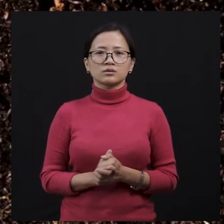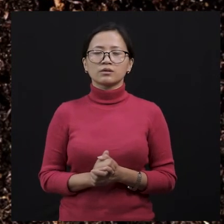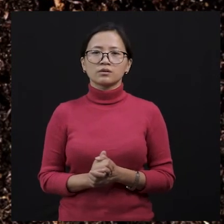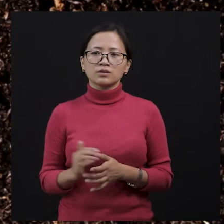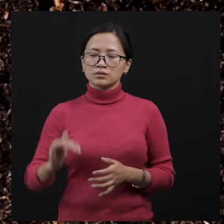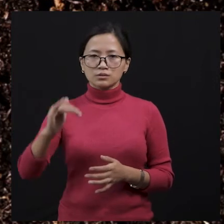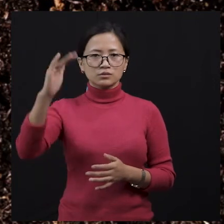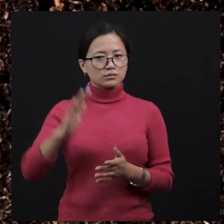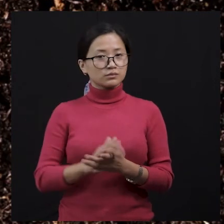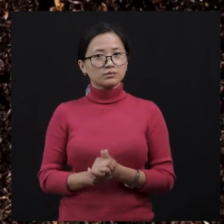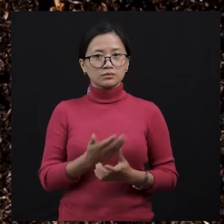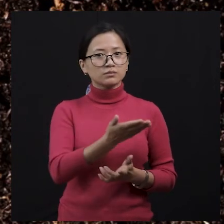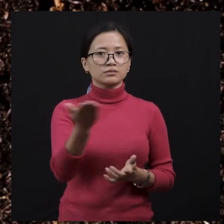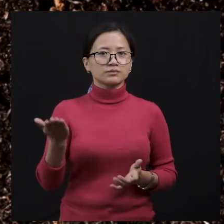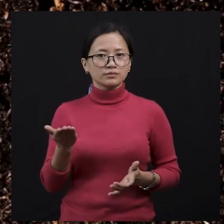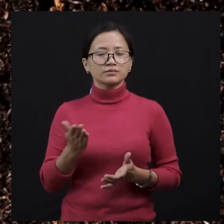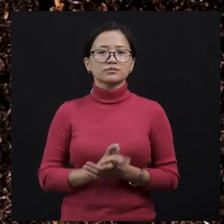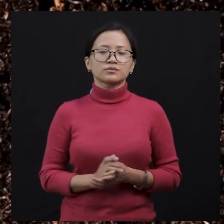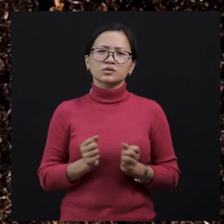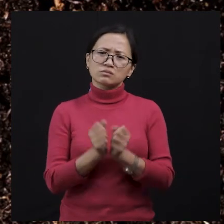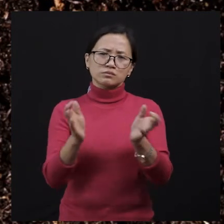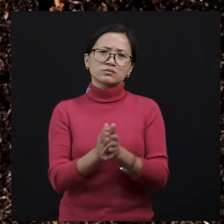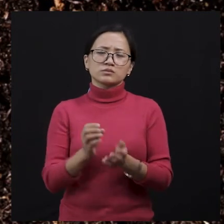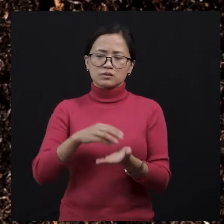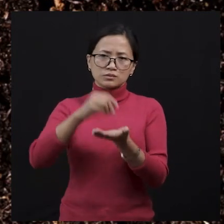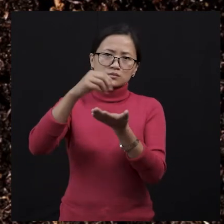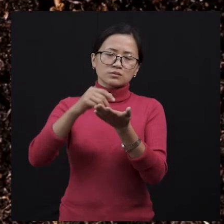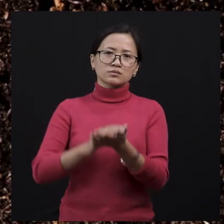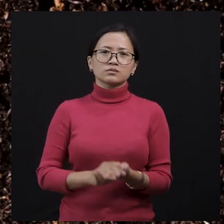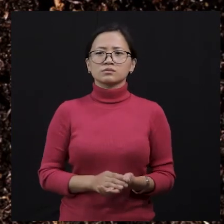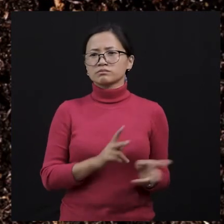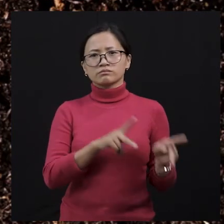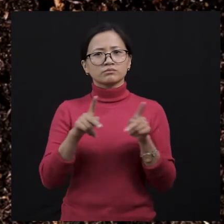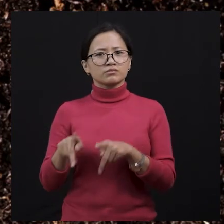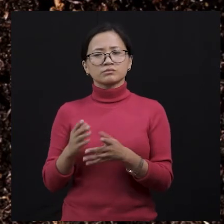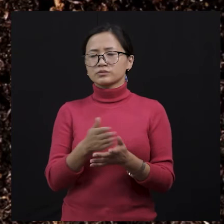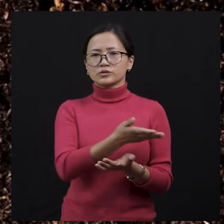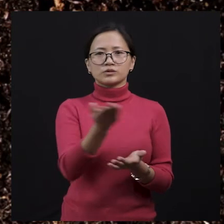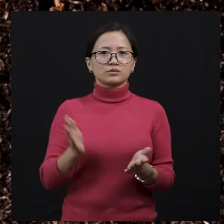they grow here, right? Without soil, there won't be plants.